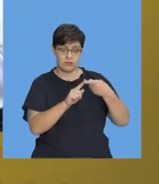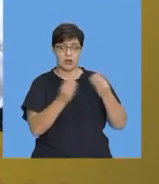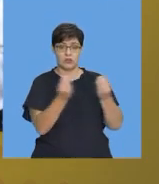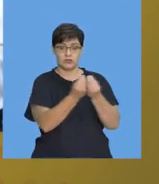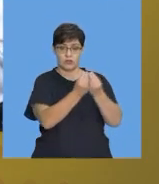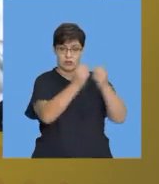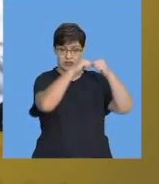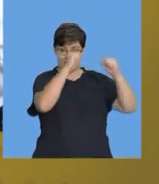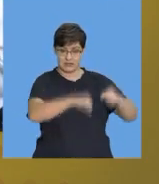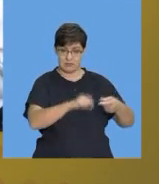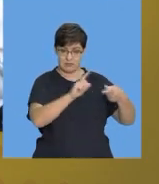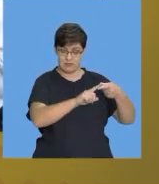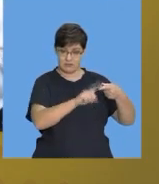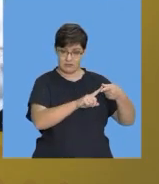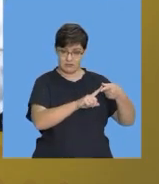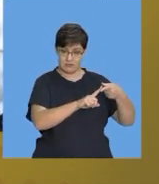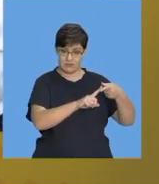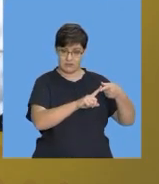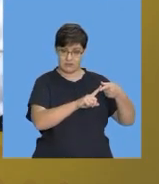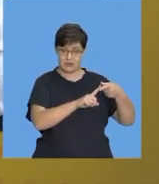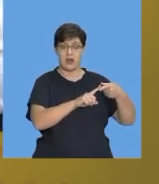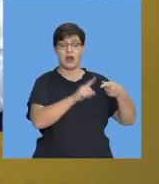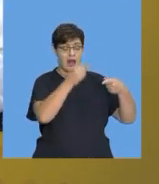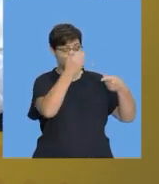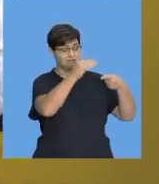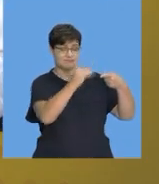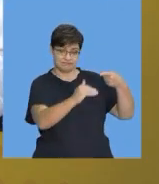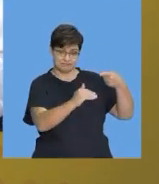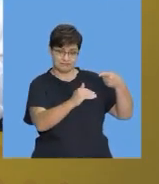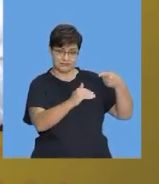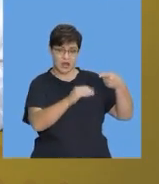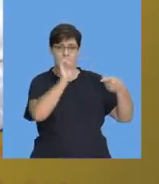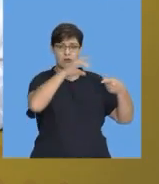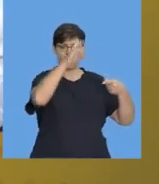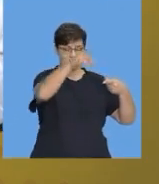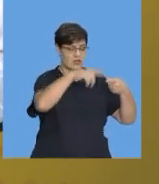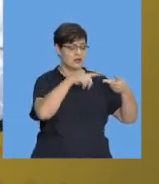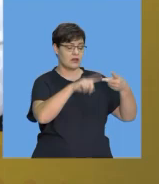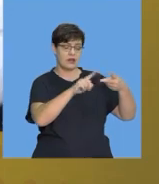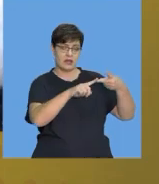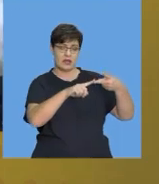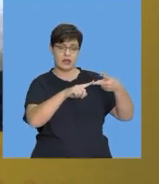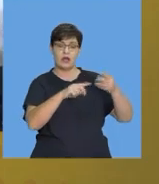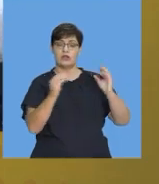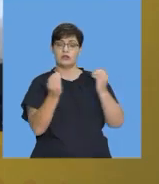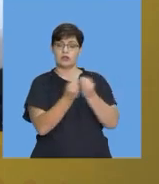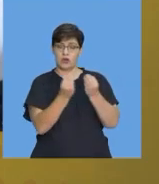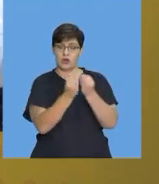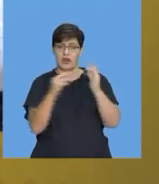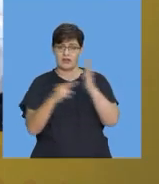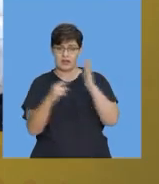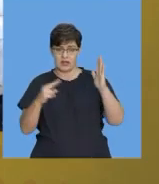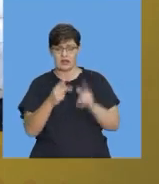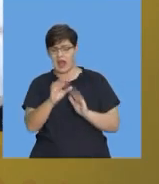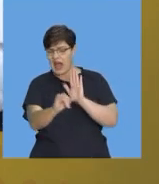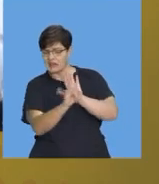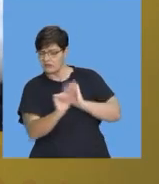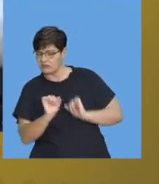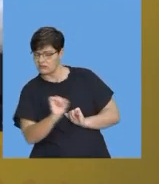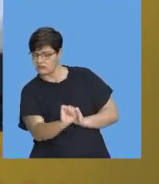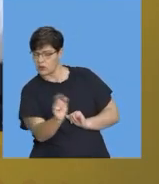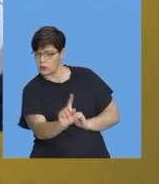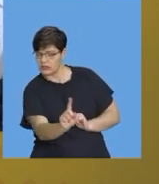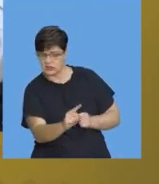systems, which is your perpetual and your periodic, and then you get stock validation, which is your specific